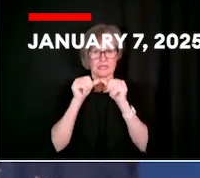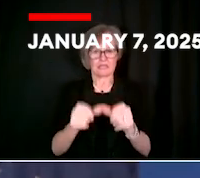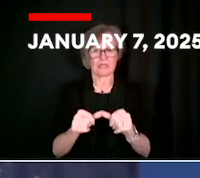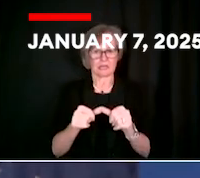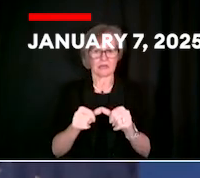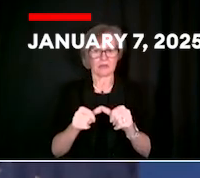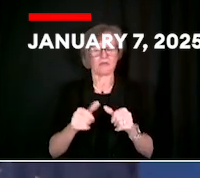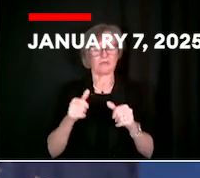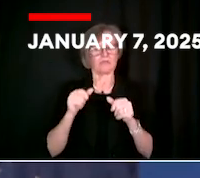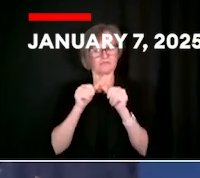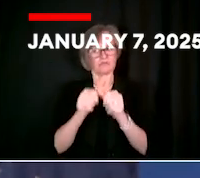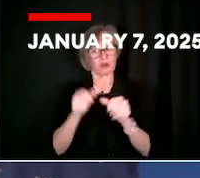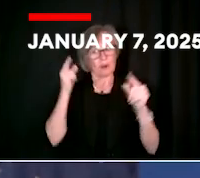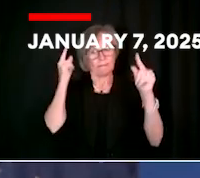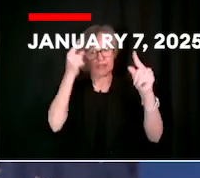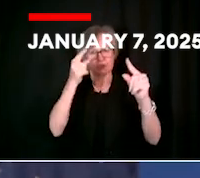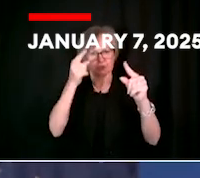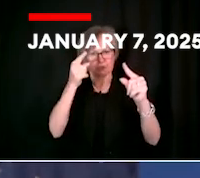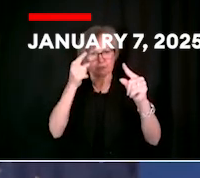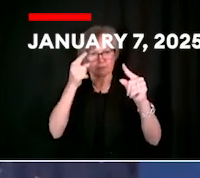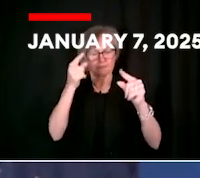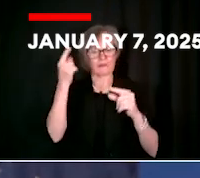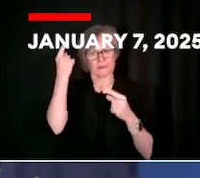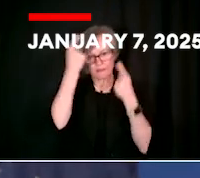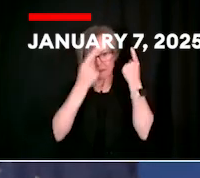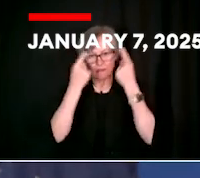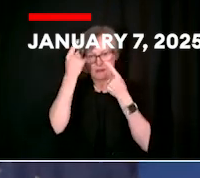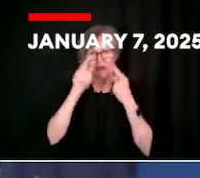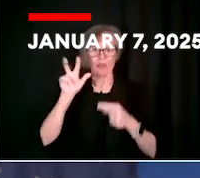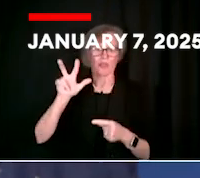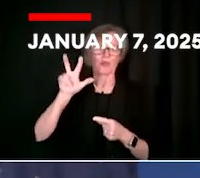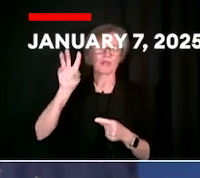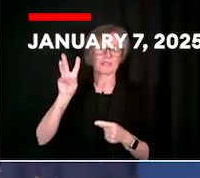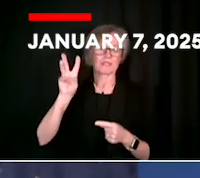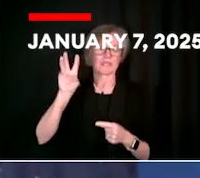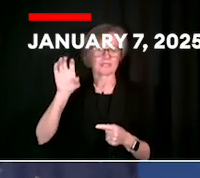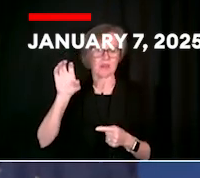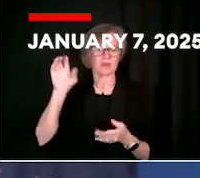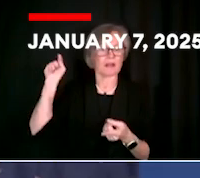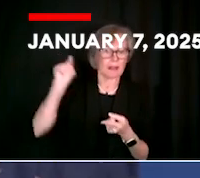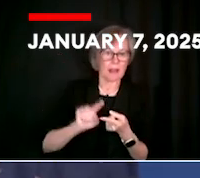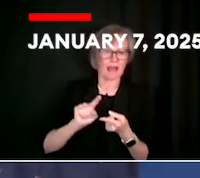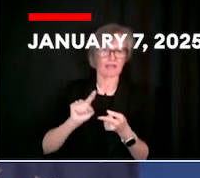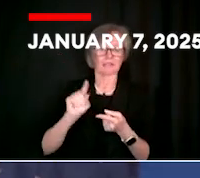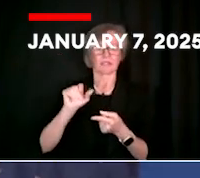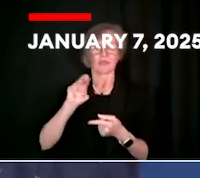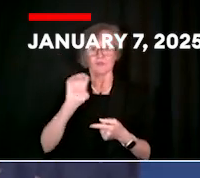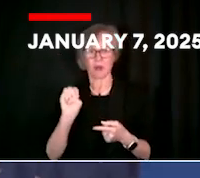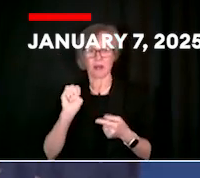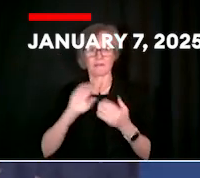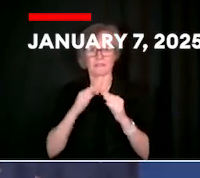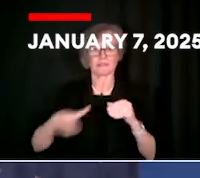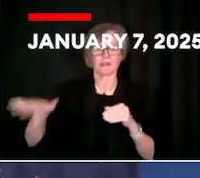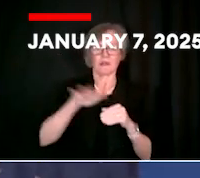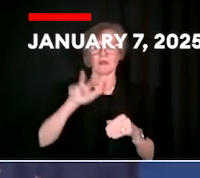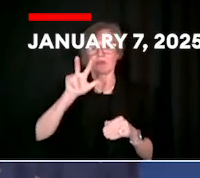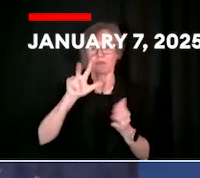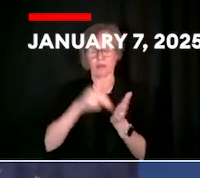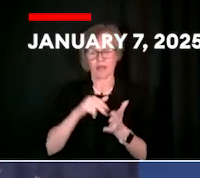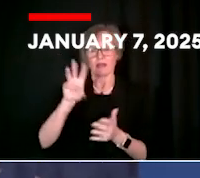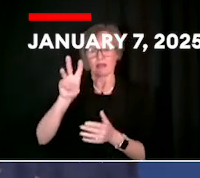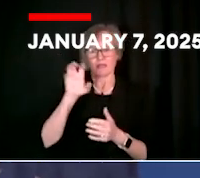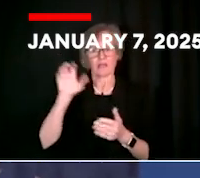mission. And when you think about 3,600 fewer crimes citywide, that's more than 3,600